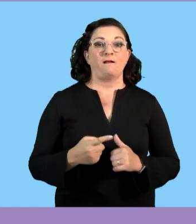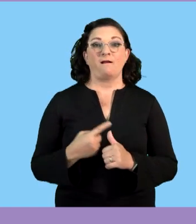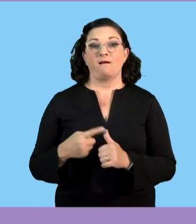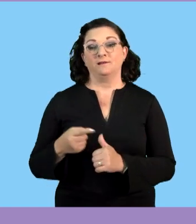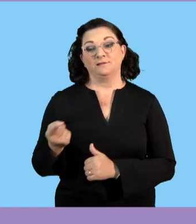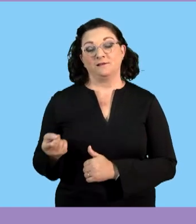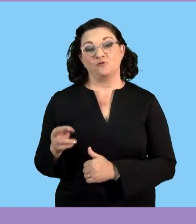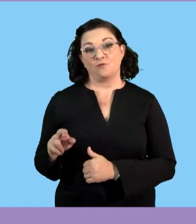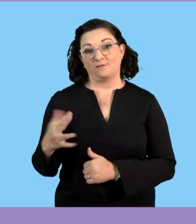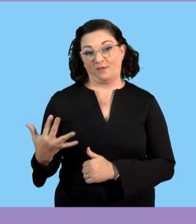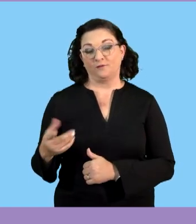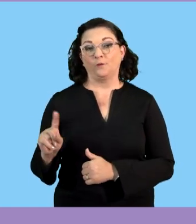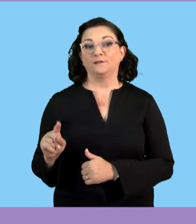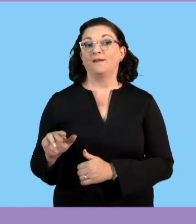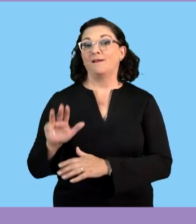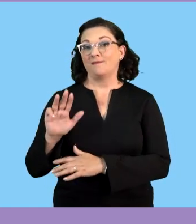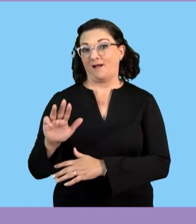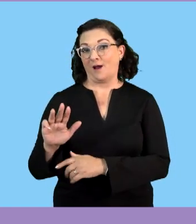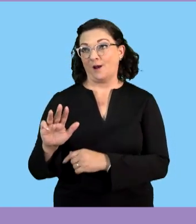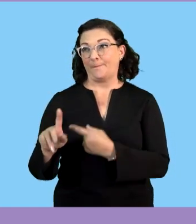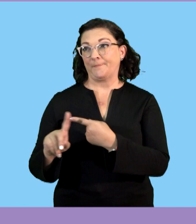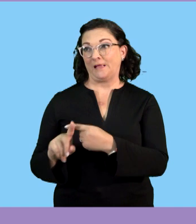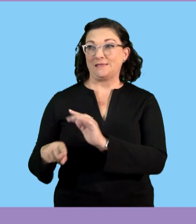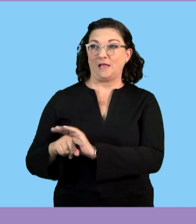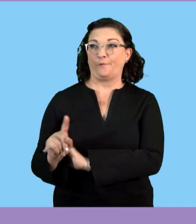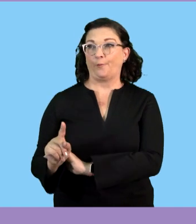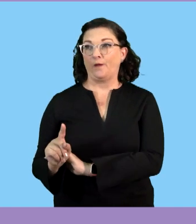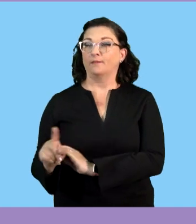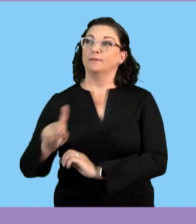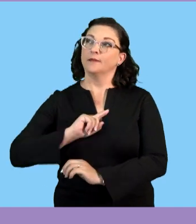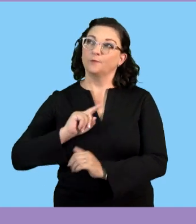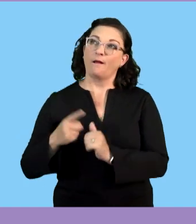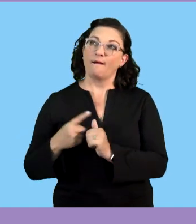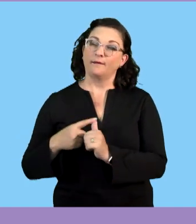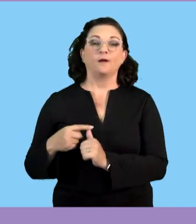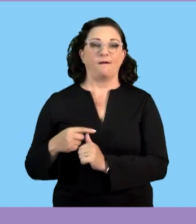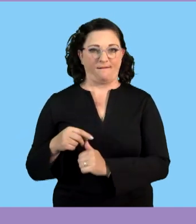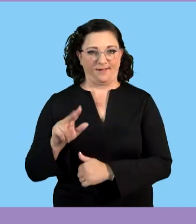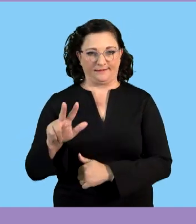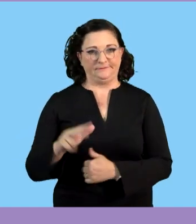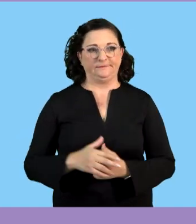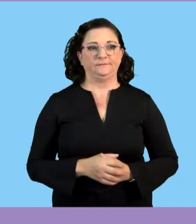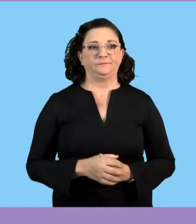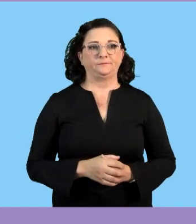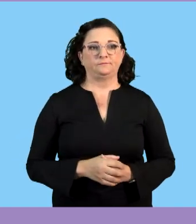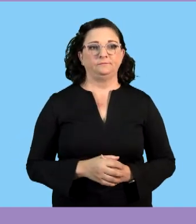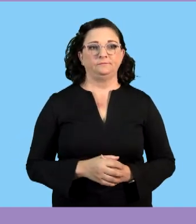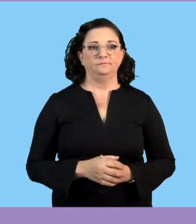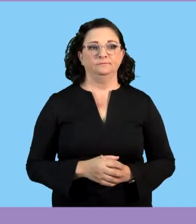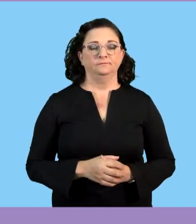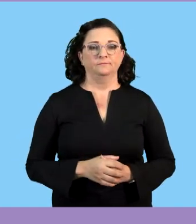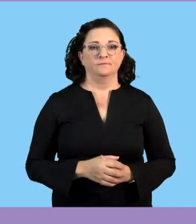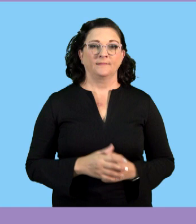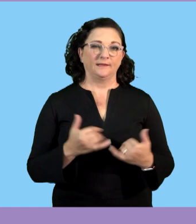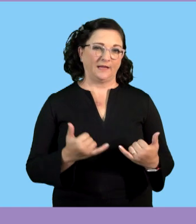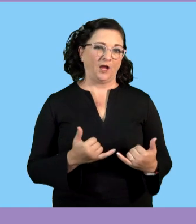side. And on the right-hand side, I have a 9 plus a negative 1 that is going to give me an 8. So now